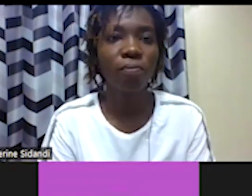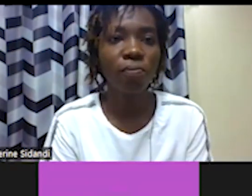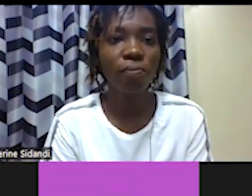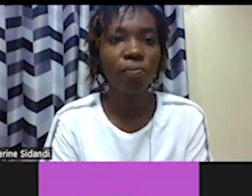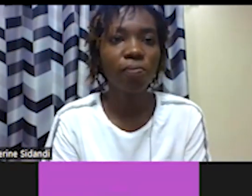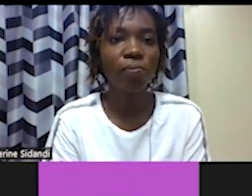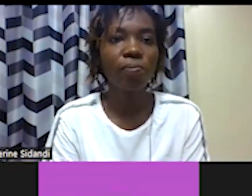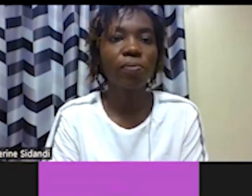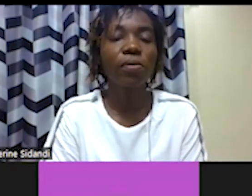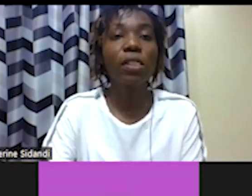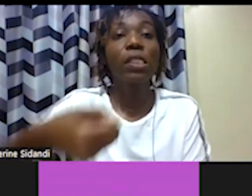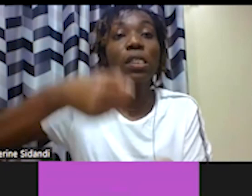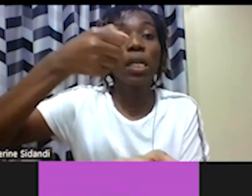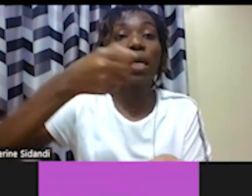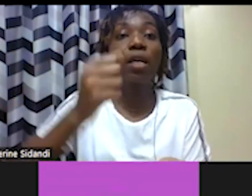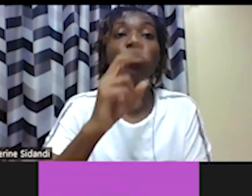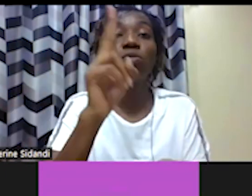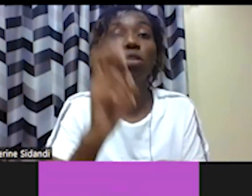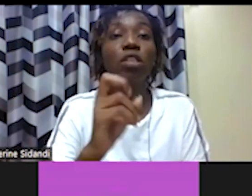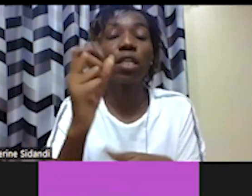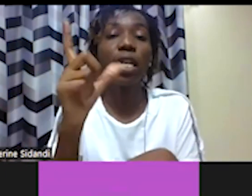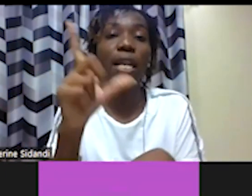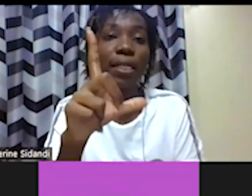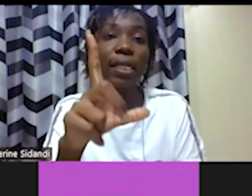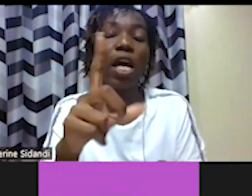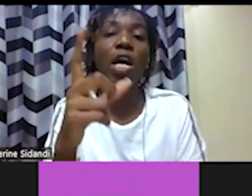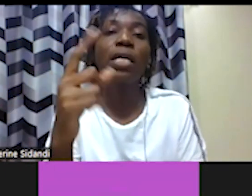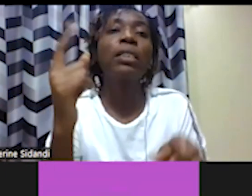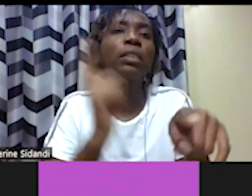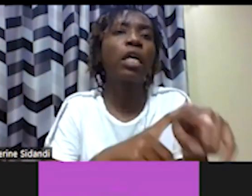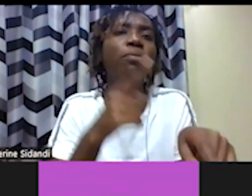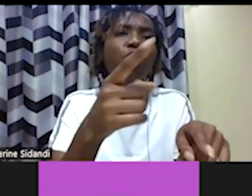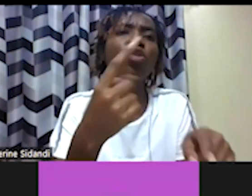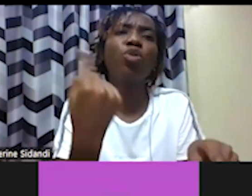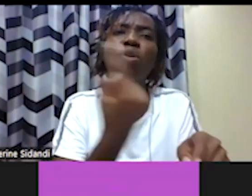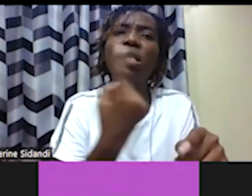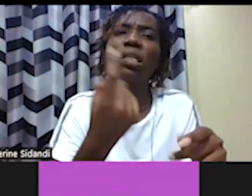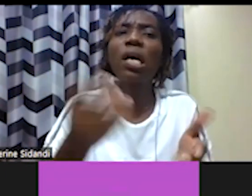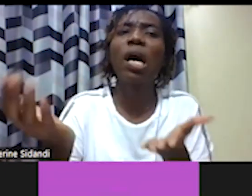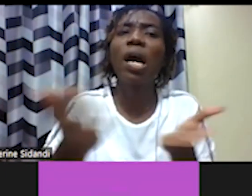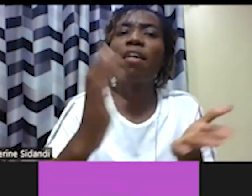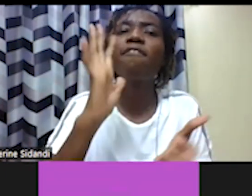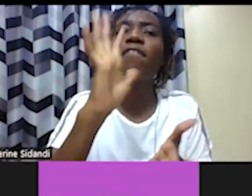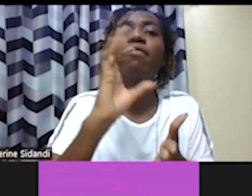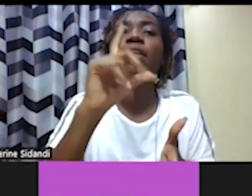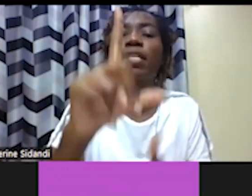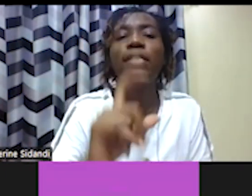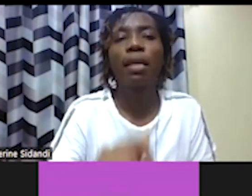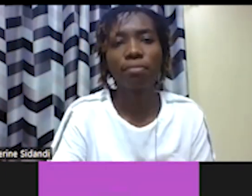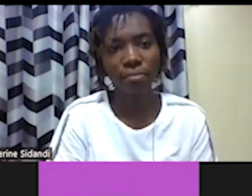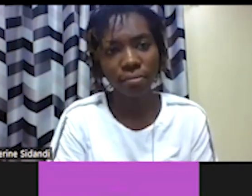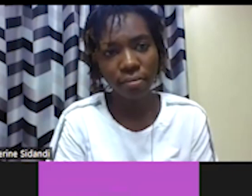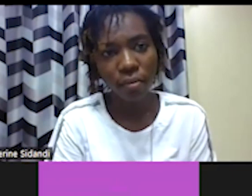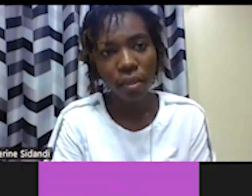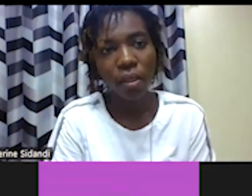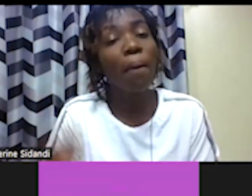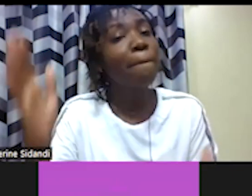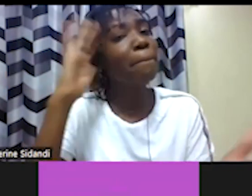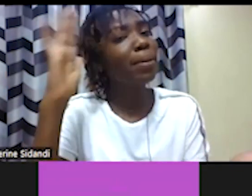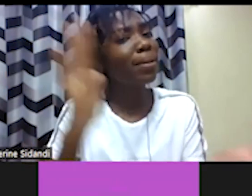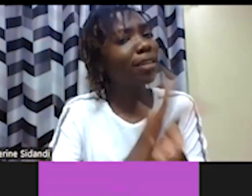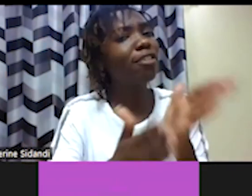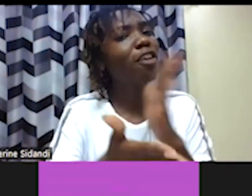a jerrycan, 20 liter, when you can only carry the 5 liter. Believe that God